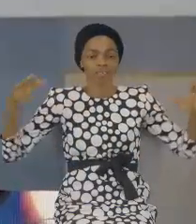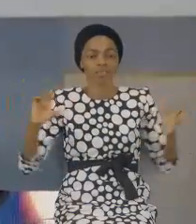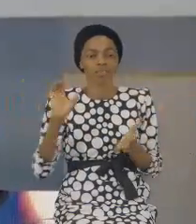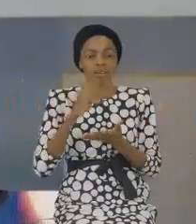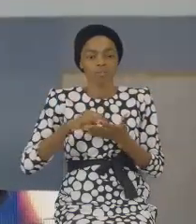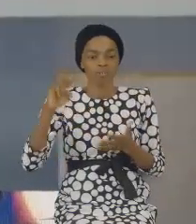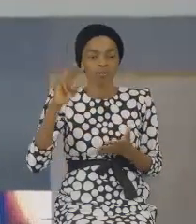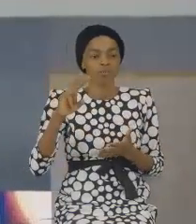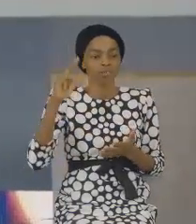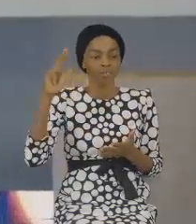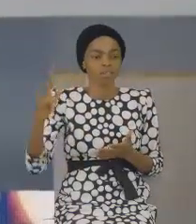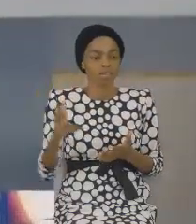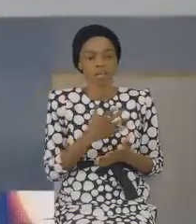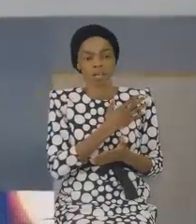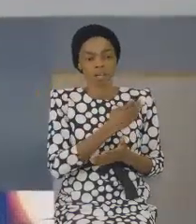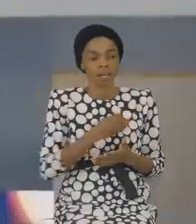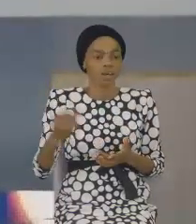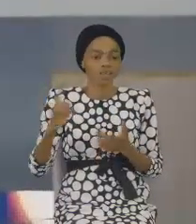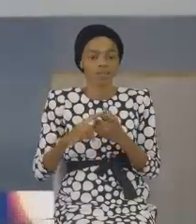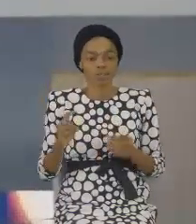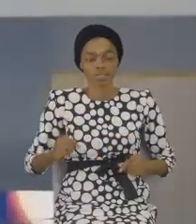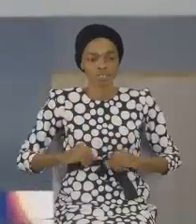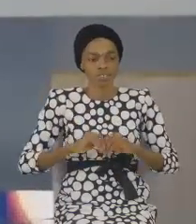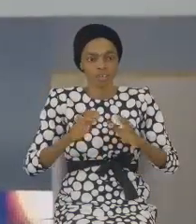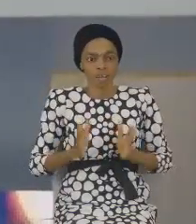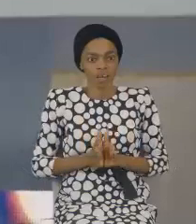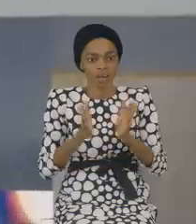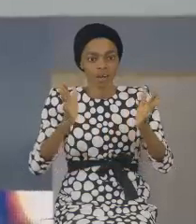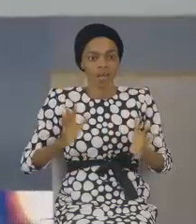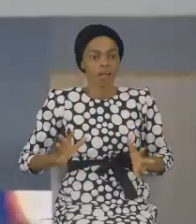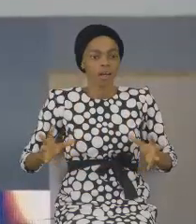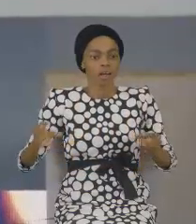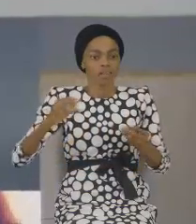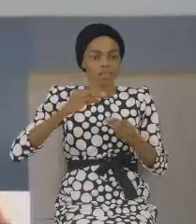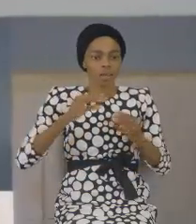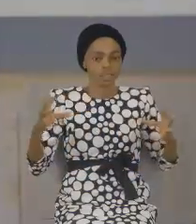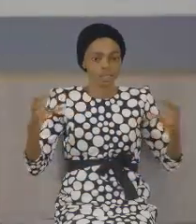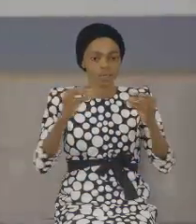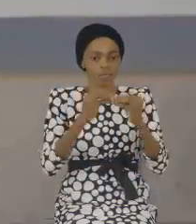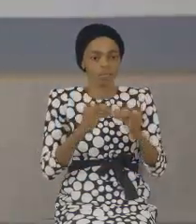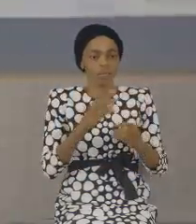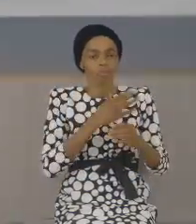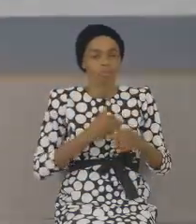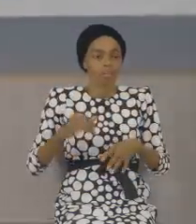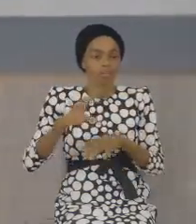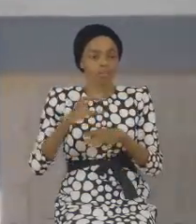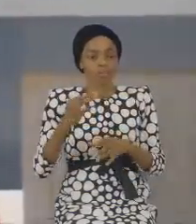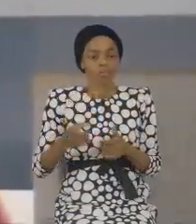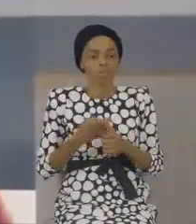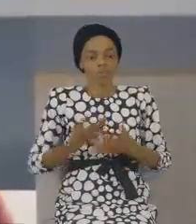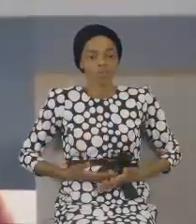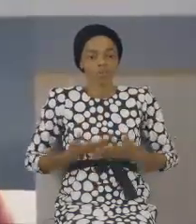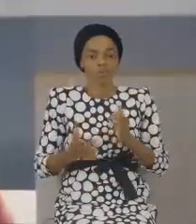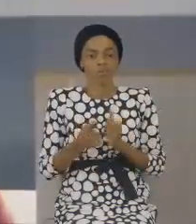it says, and to the general assembly and church of the firstborn, which are written